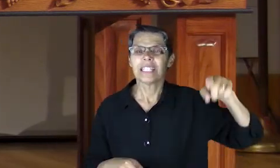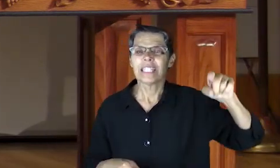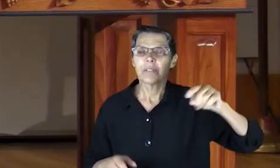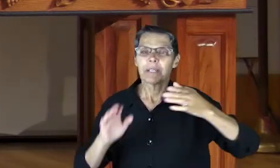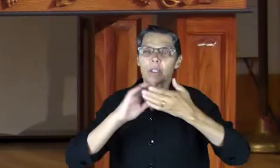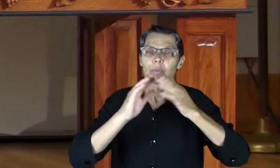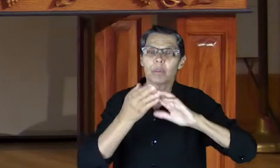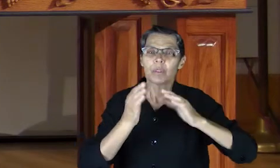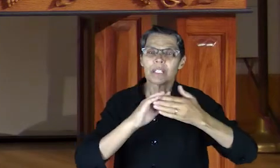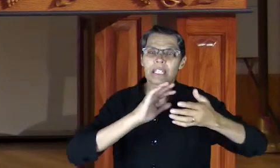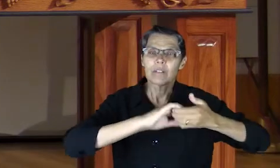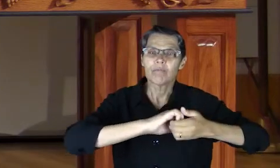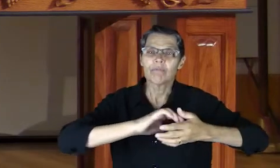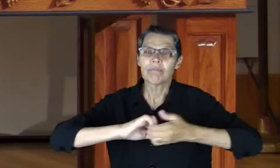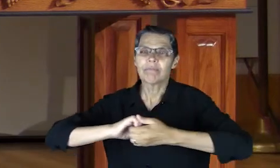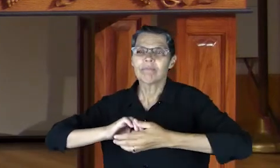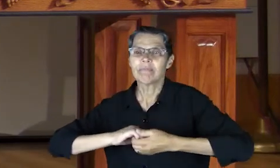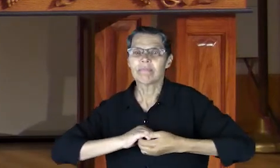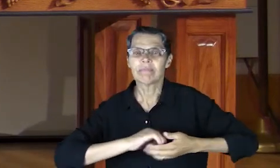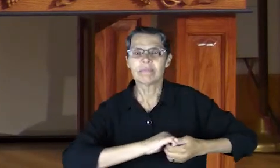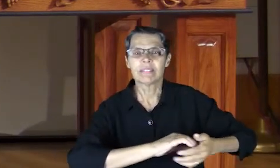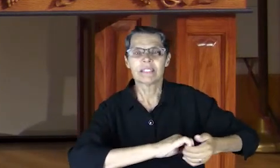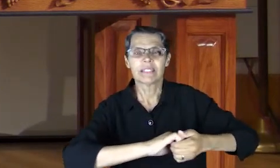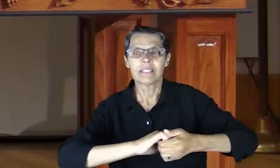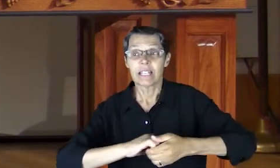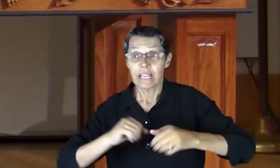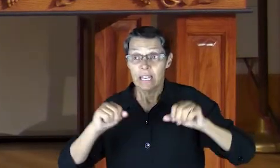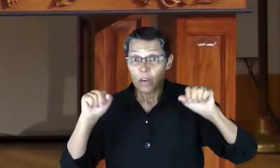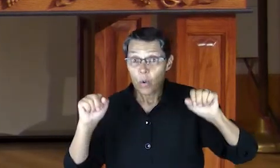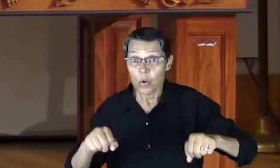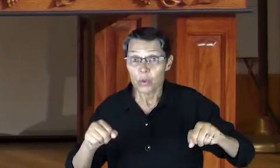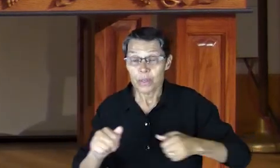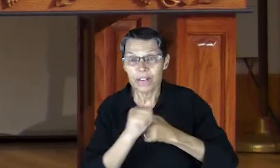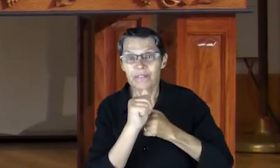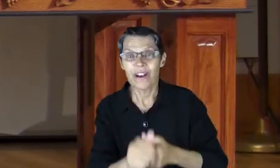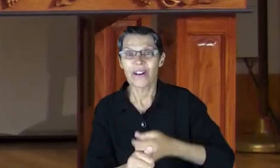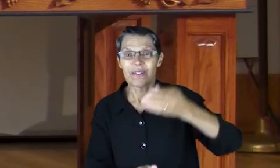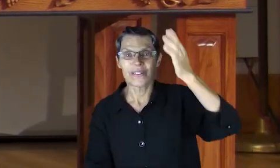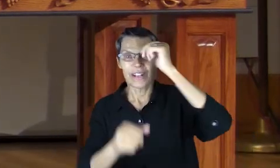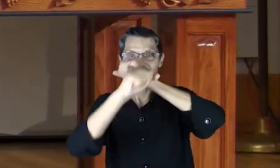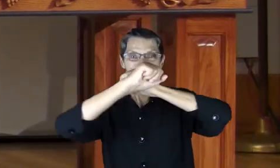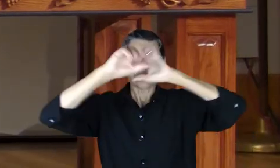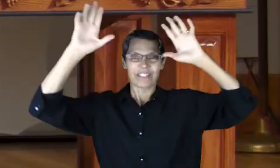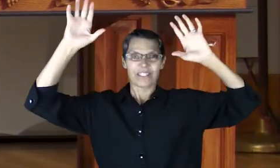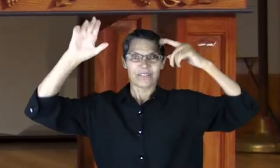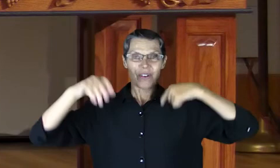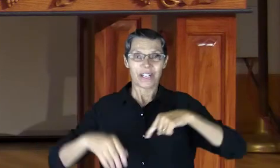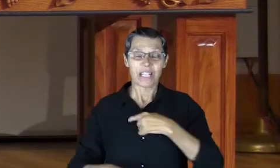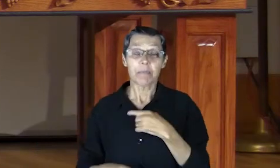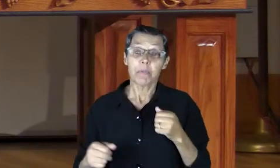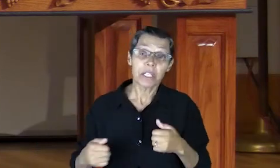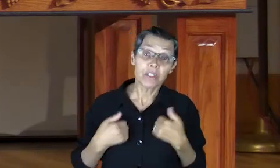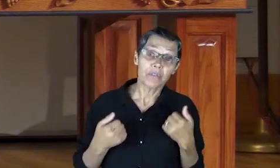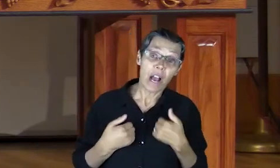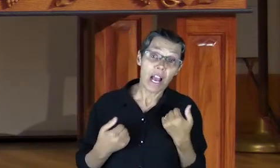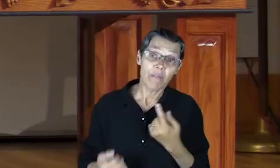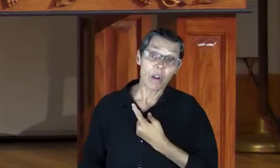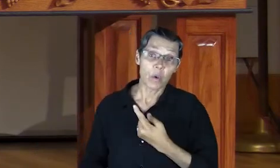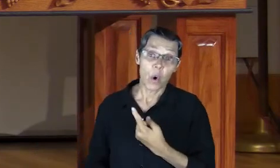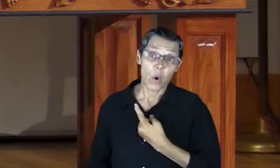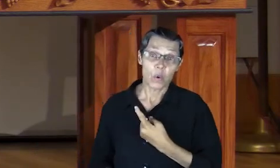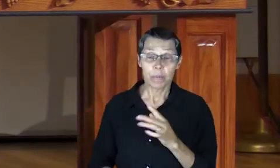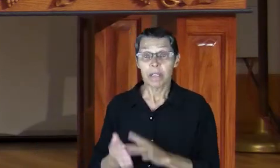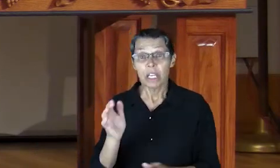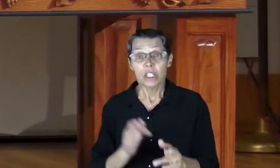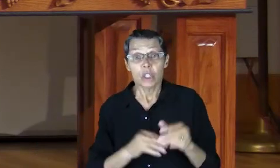How much we need to be a community. In order to do the vision God has for us, we may very well survive on our